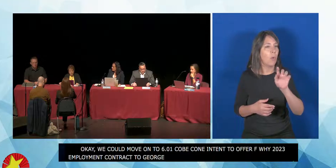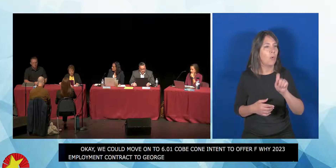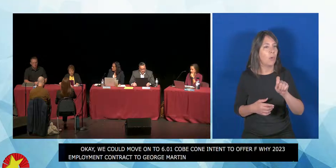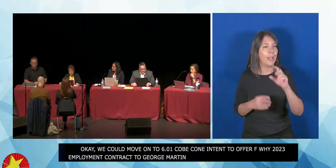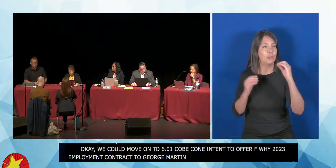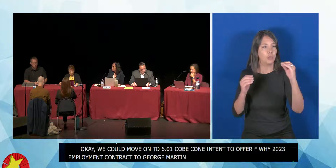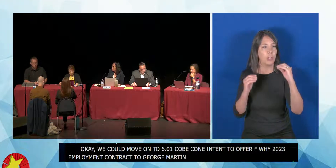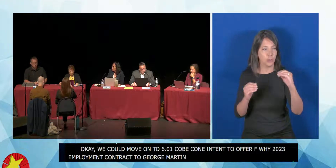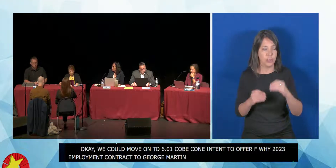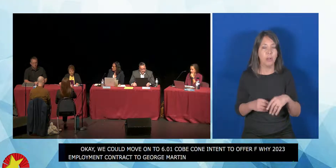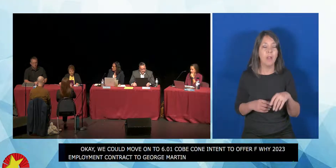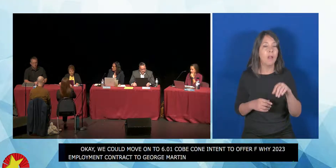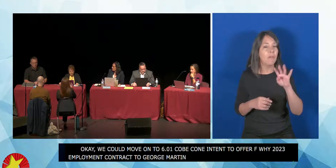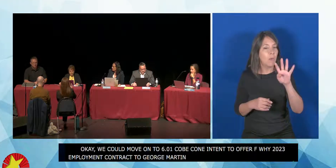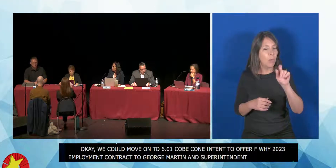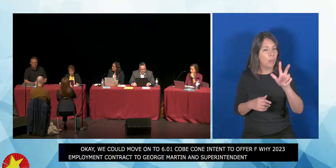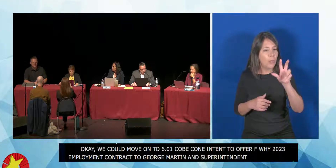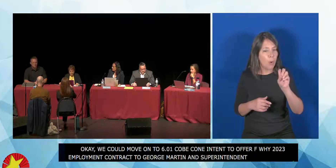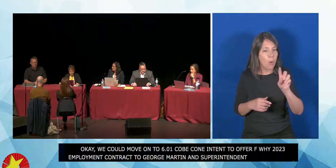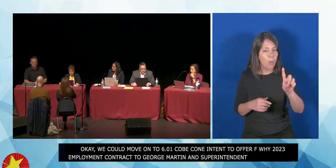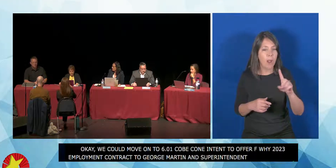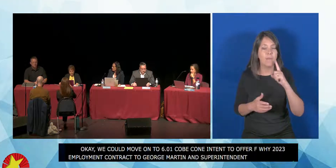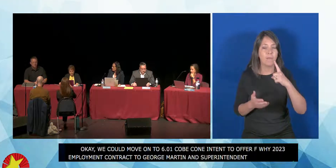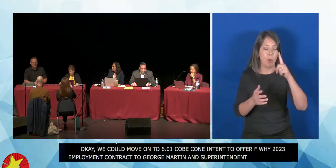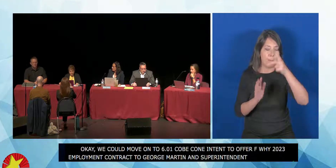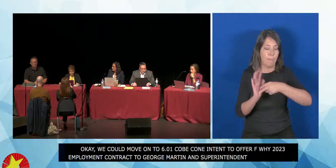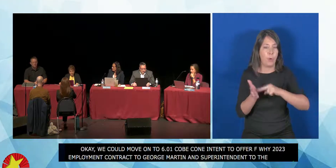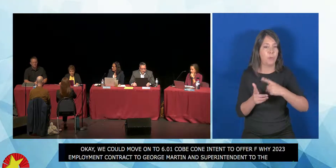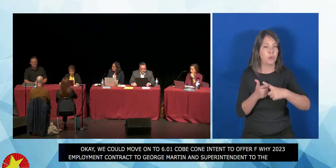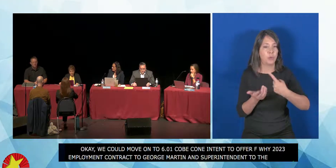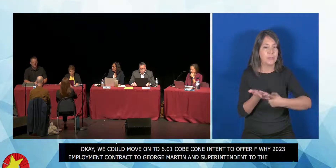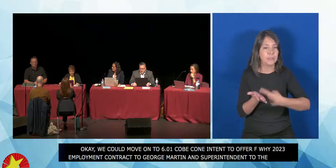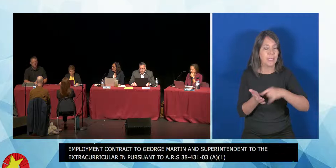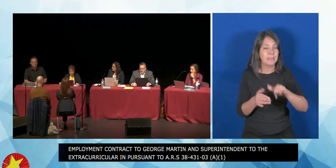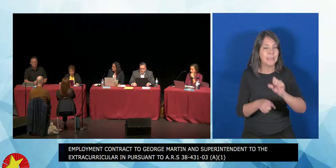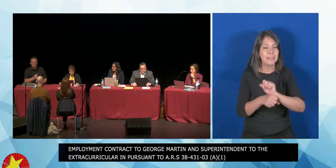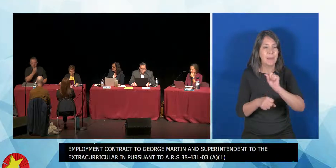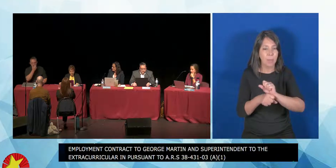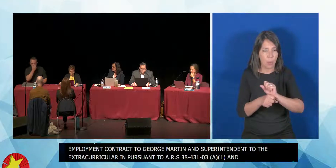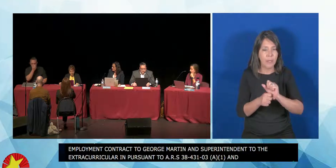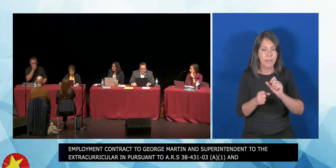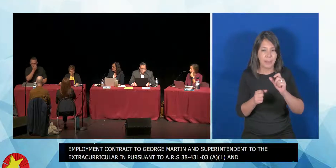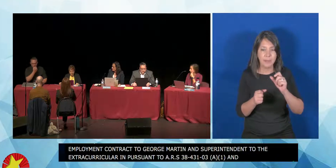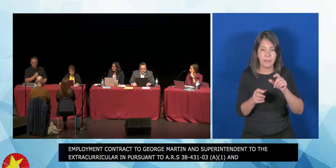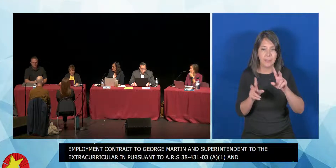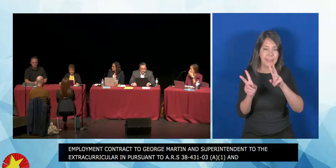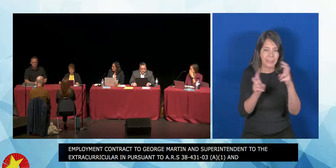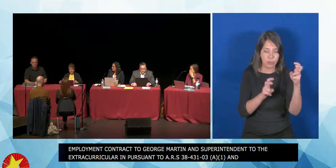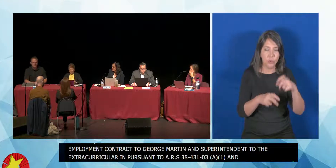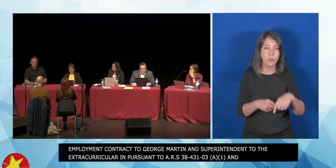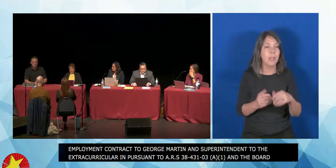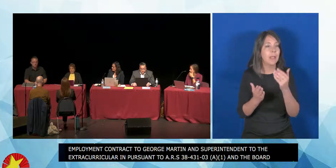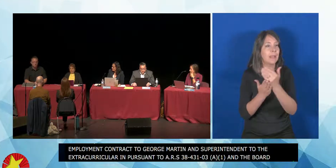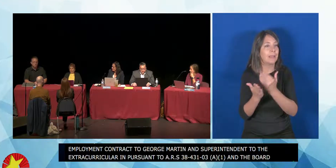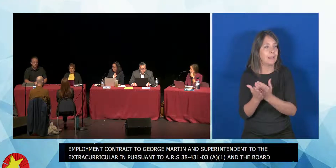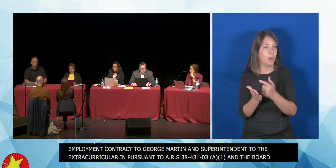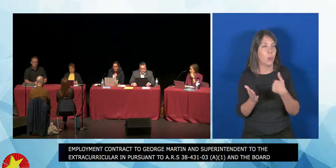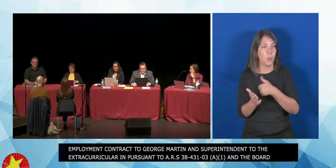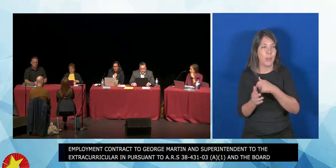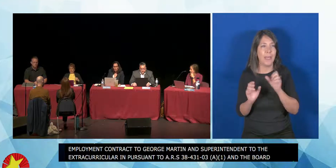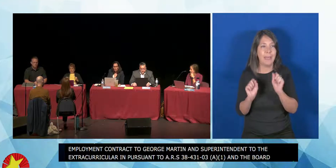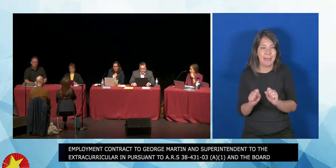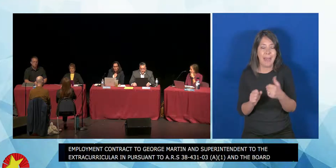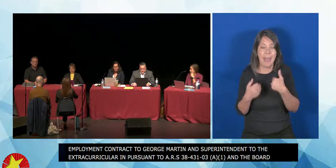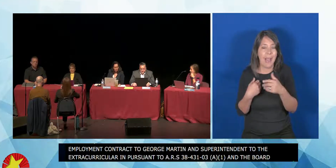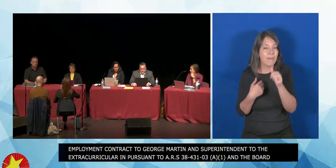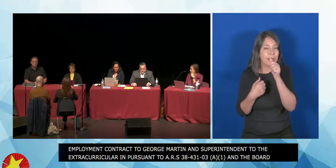3843103A1. The board may vote to go into executive session for the purposes of discussion and consideration of employment matters. This was on the consent agenda item, or this was on the consent agenda,